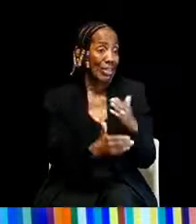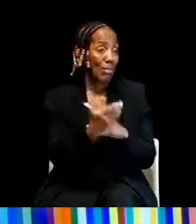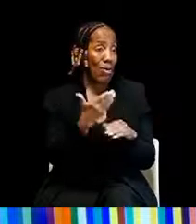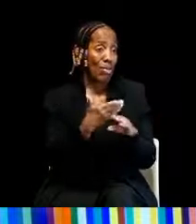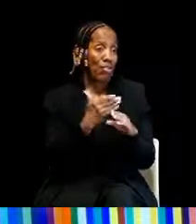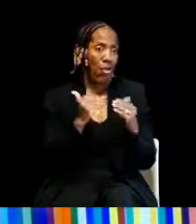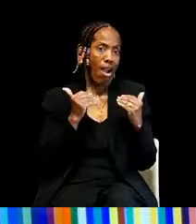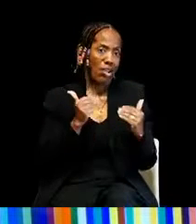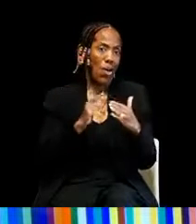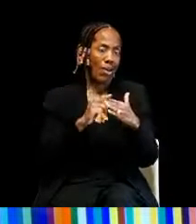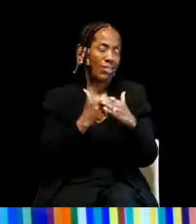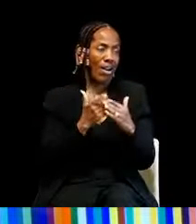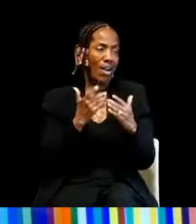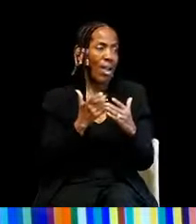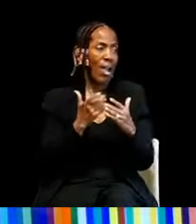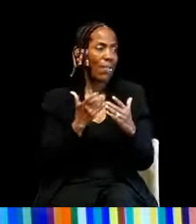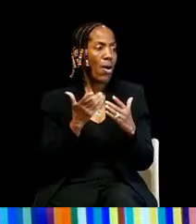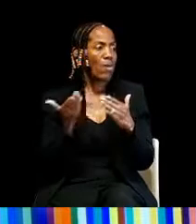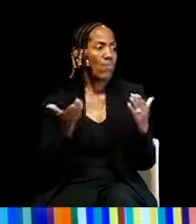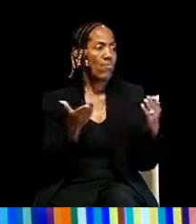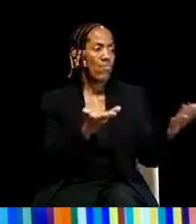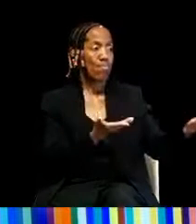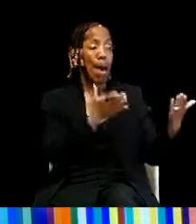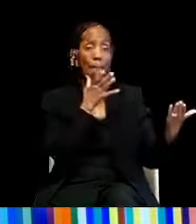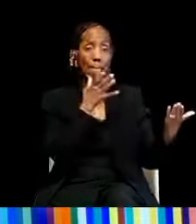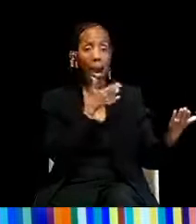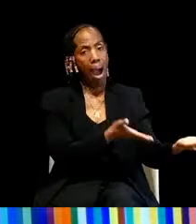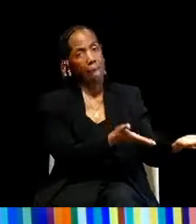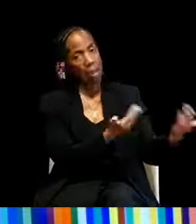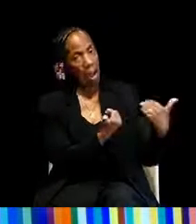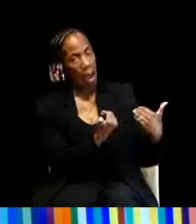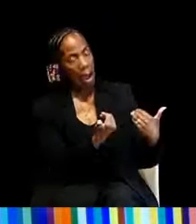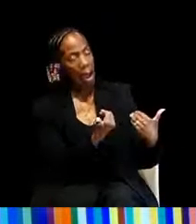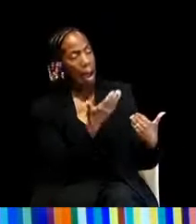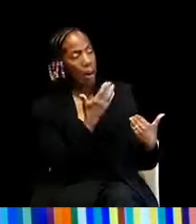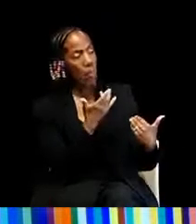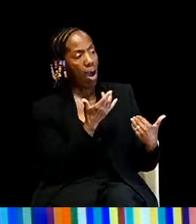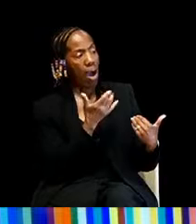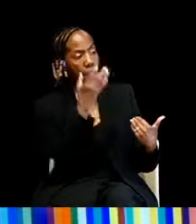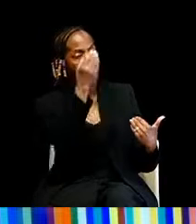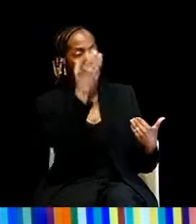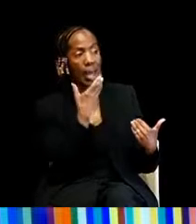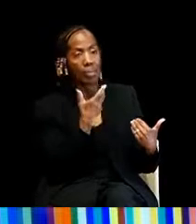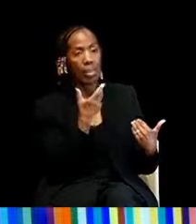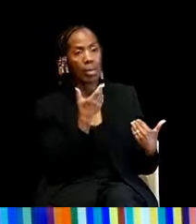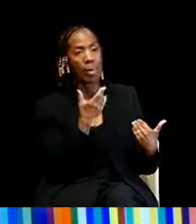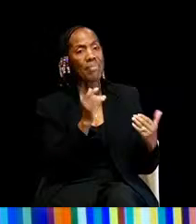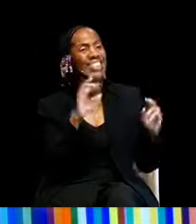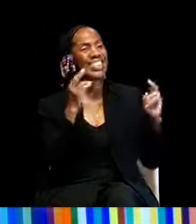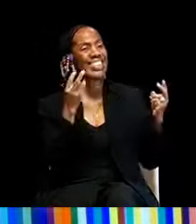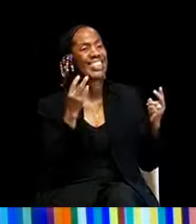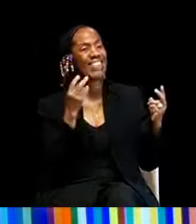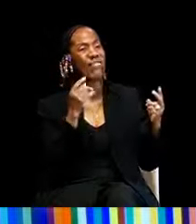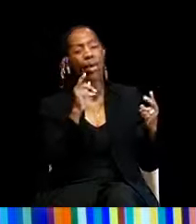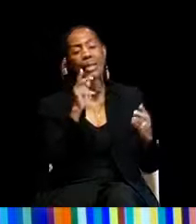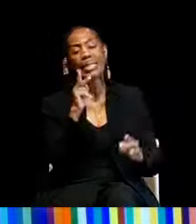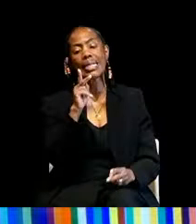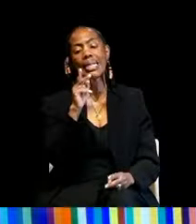Before I begin, I wanted to bring my mom up here because when they told me of the theme of